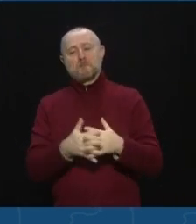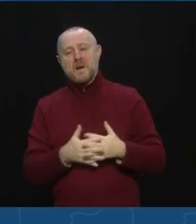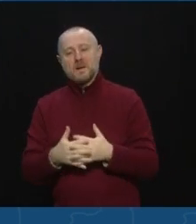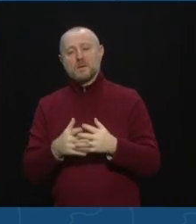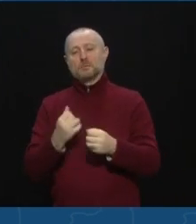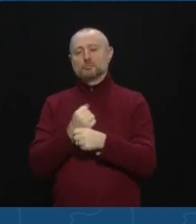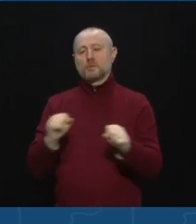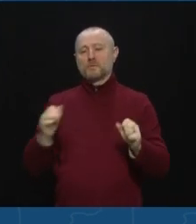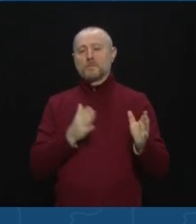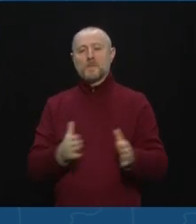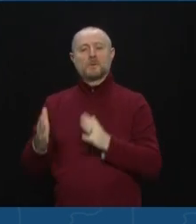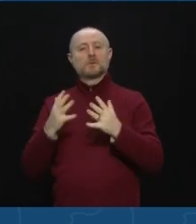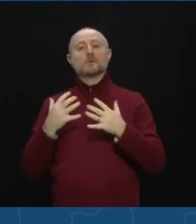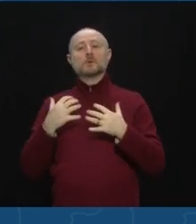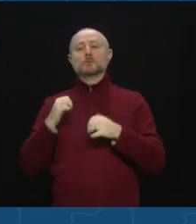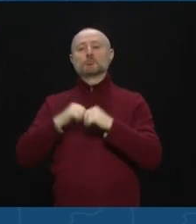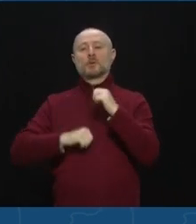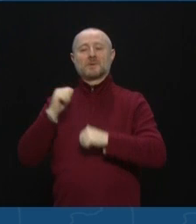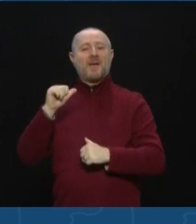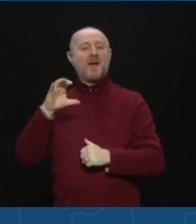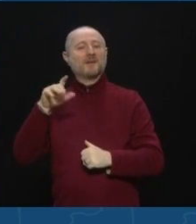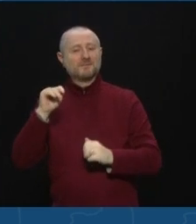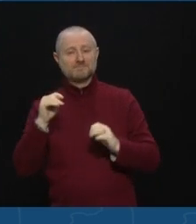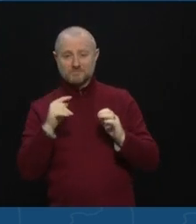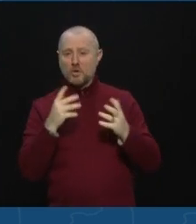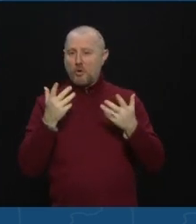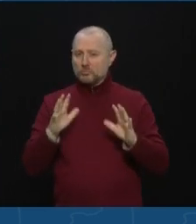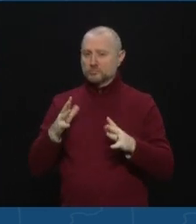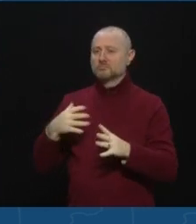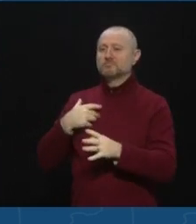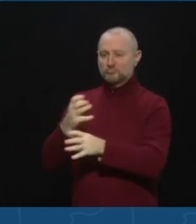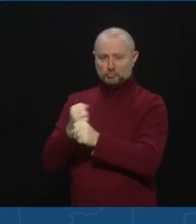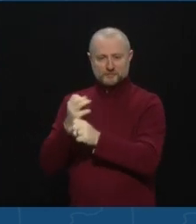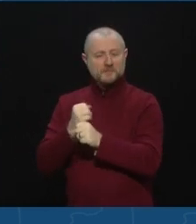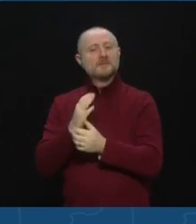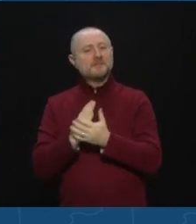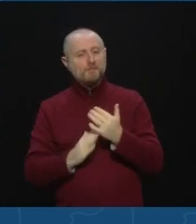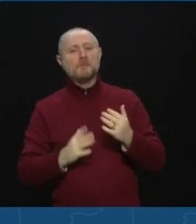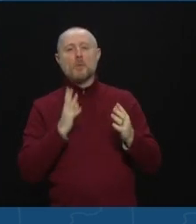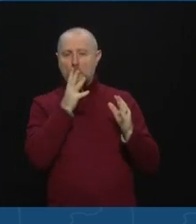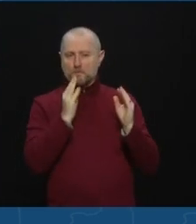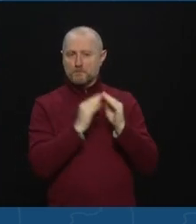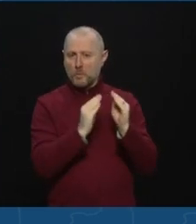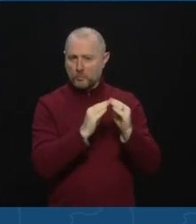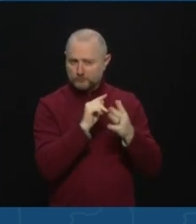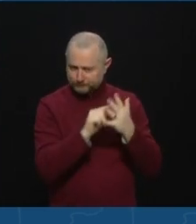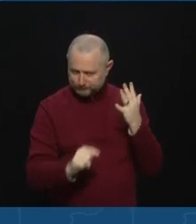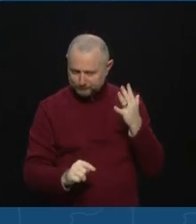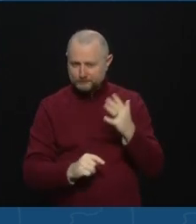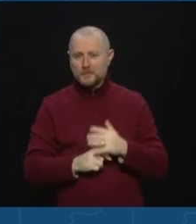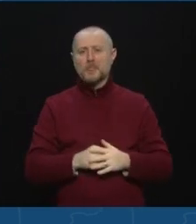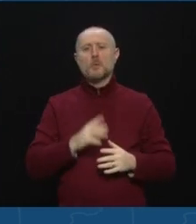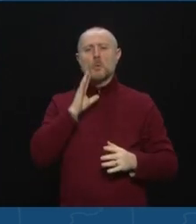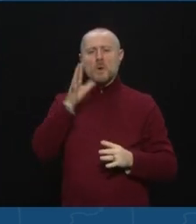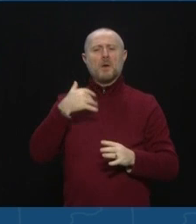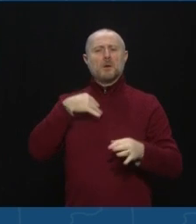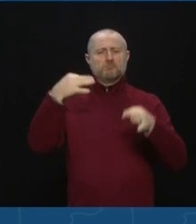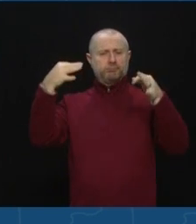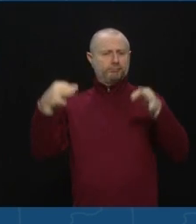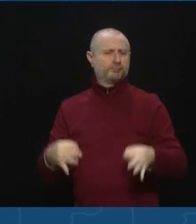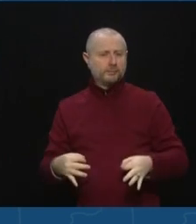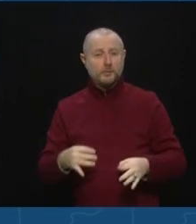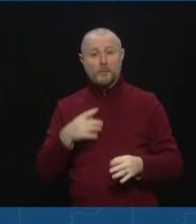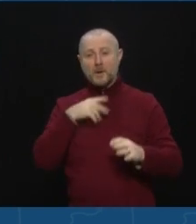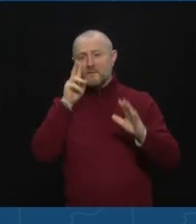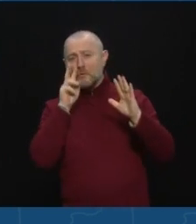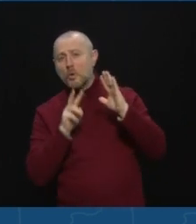Act, some of which have already been received, some with more still to come. And looking forward, our base level forecasts are